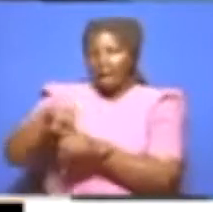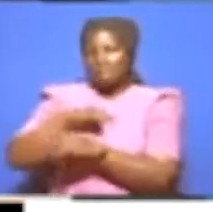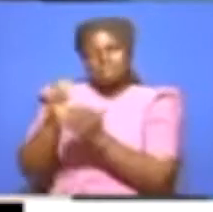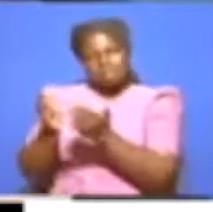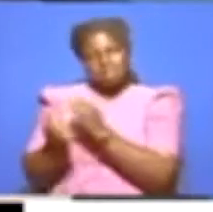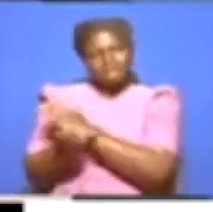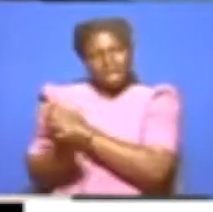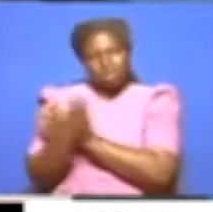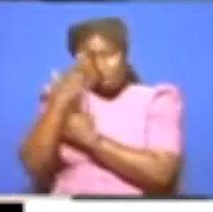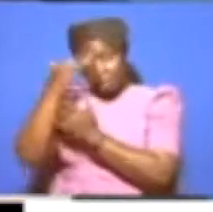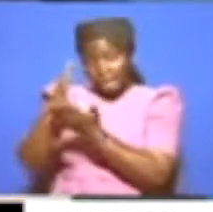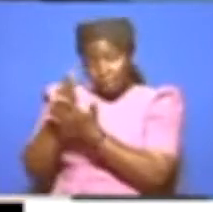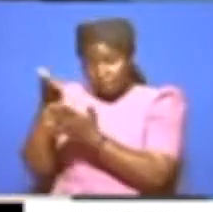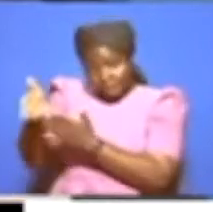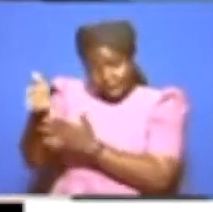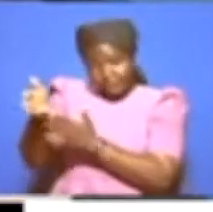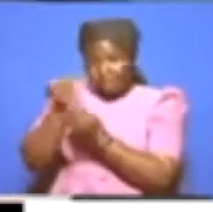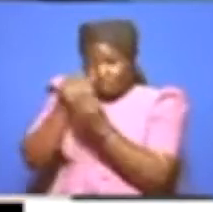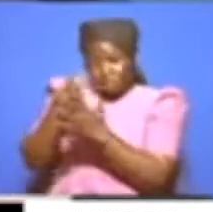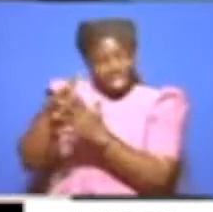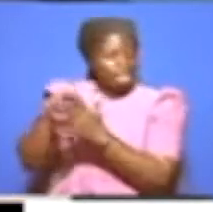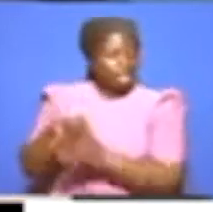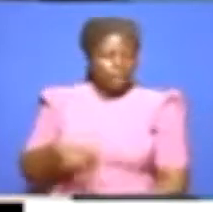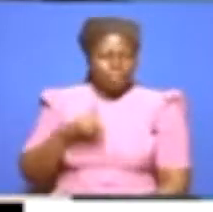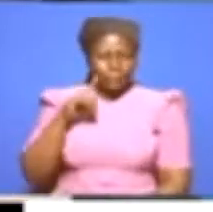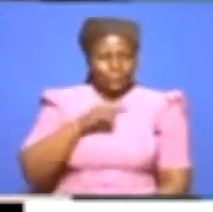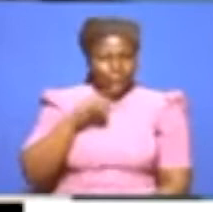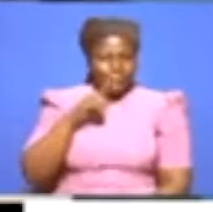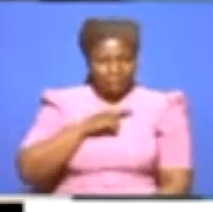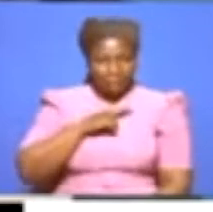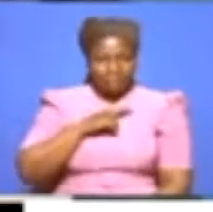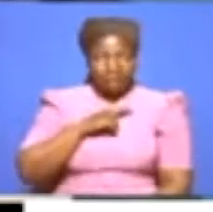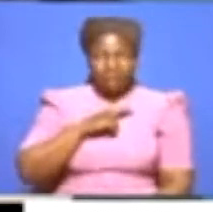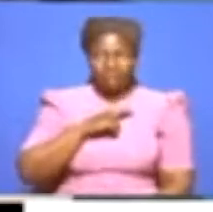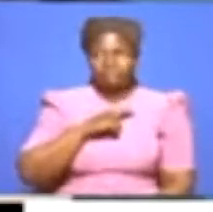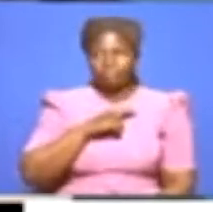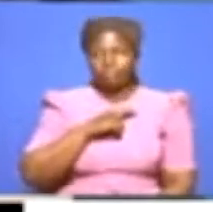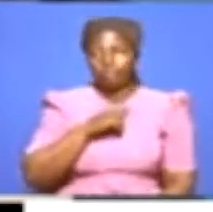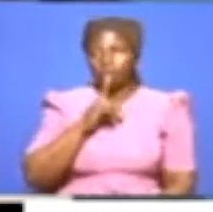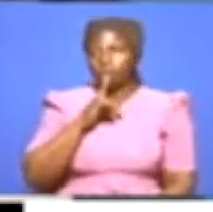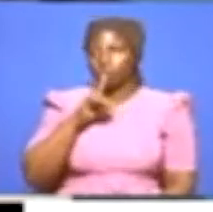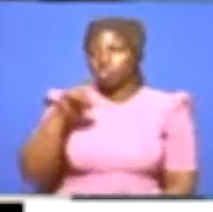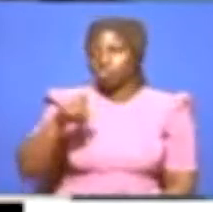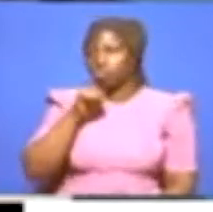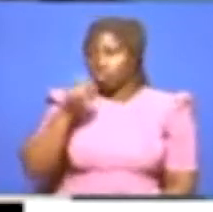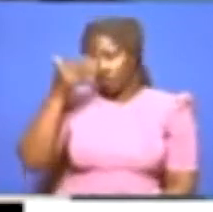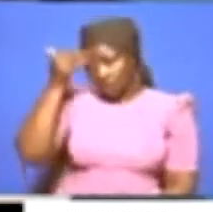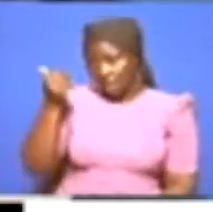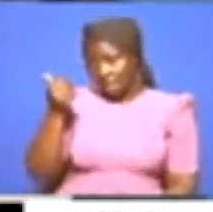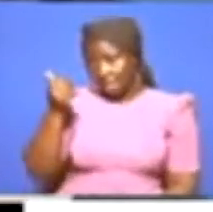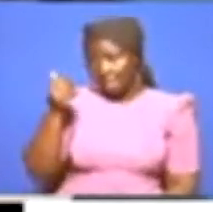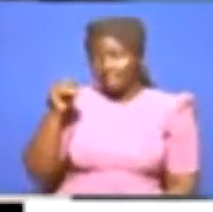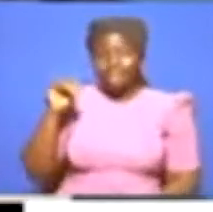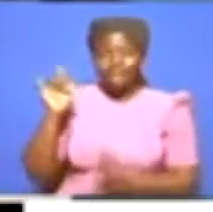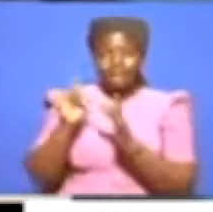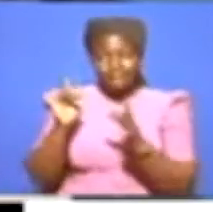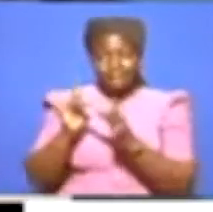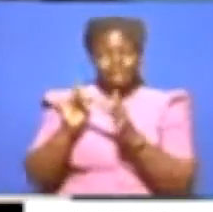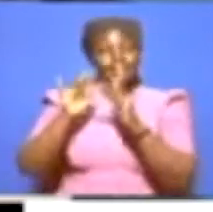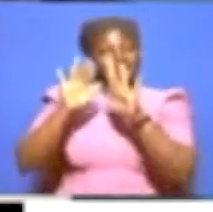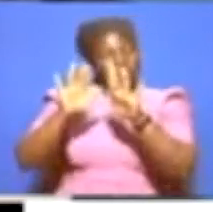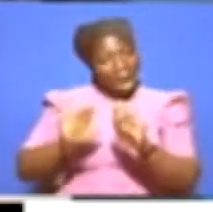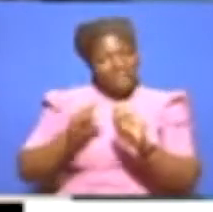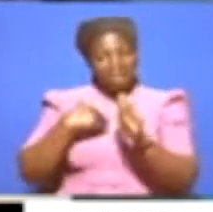that these problems exist and nobody is making it out. But at the same time, let's not forget that the internet is wonderful, is what we use for learning with this COVID. It's